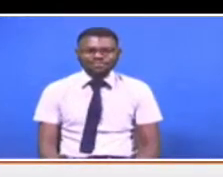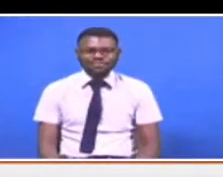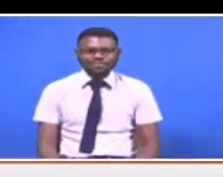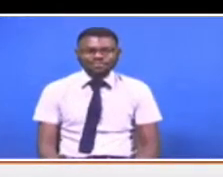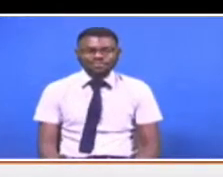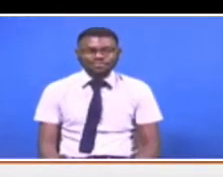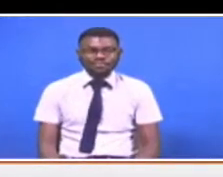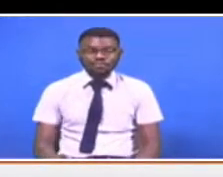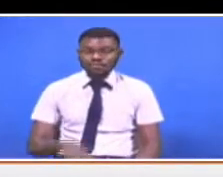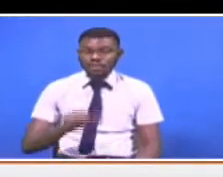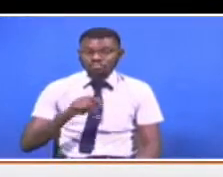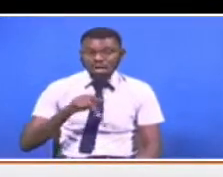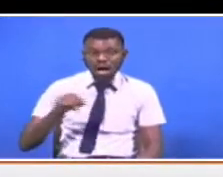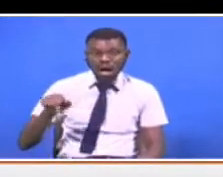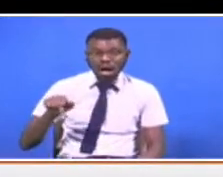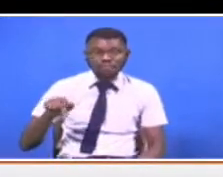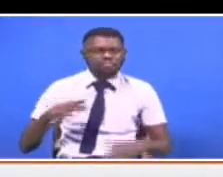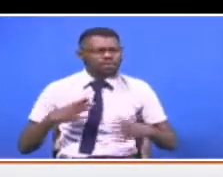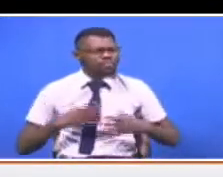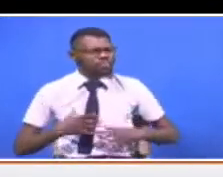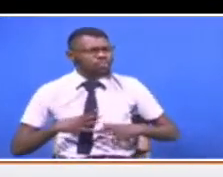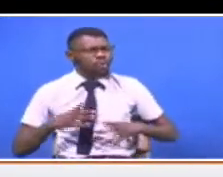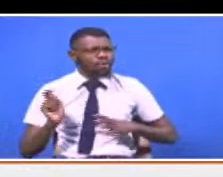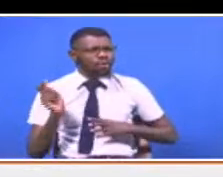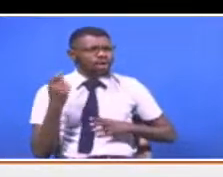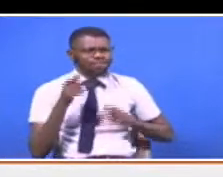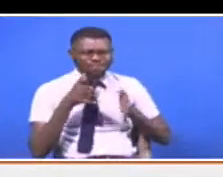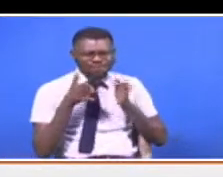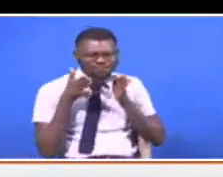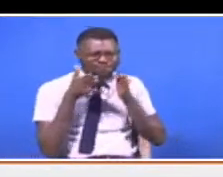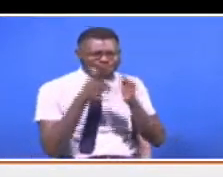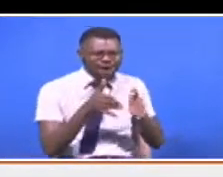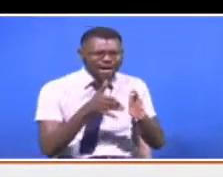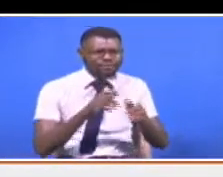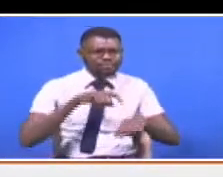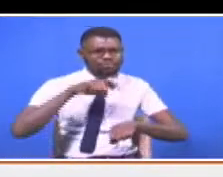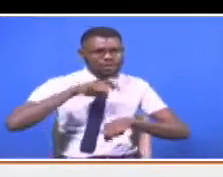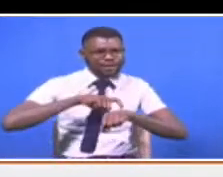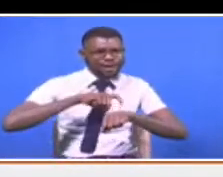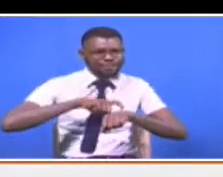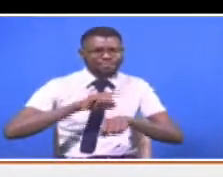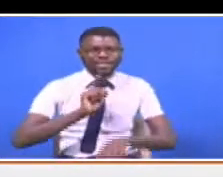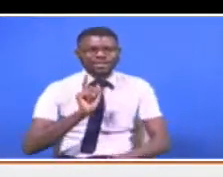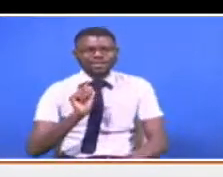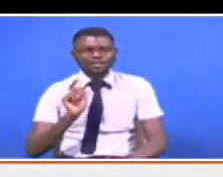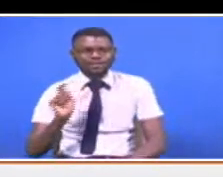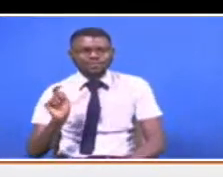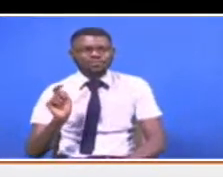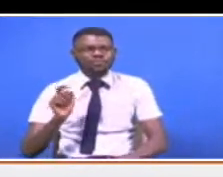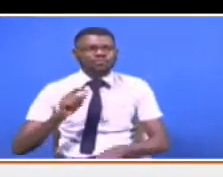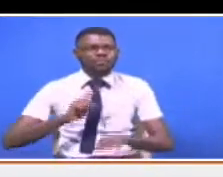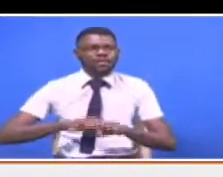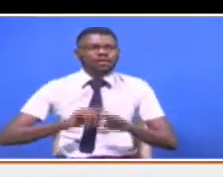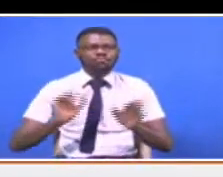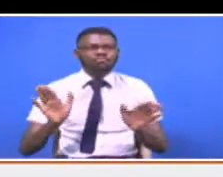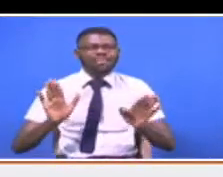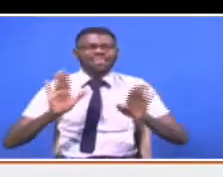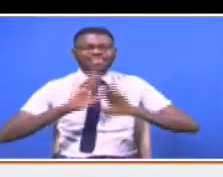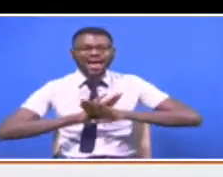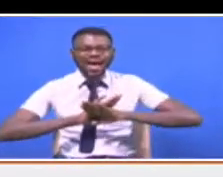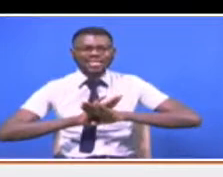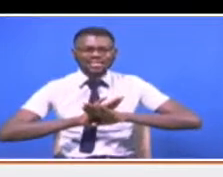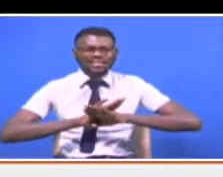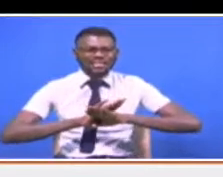The app has captured many Kenyans who spend more time on TikTok. A large number would be found at night where explicit